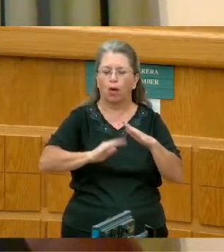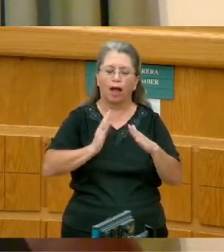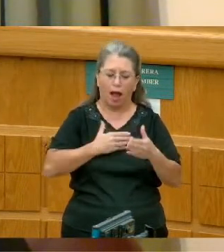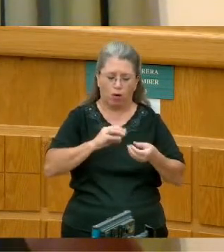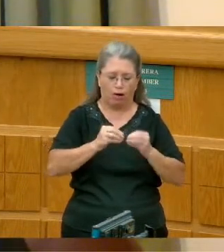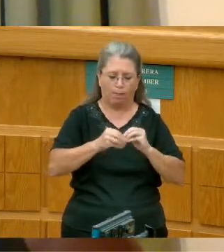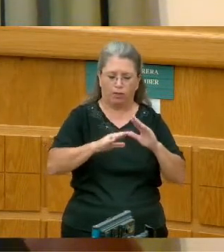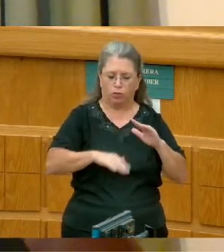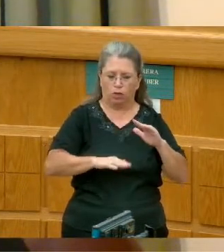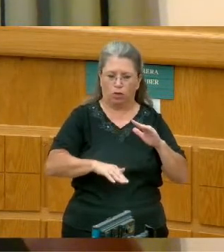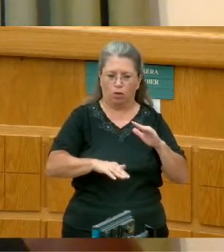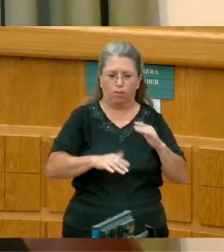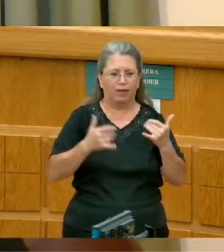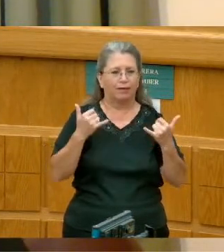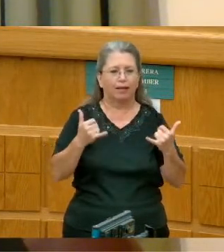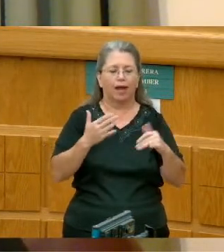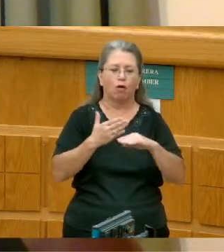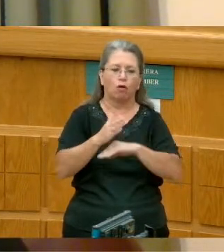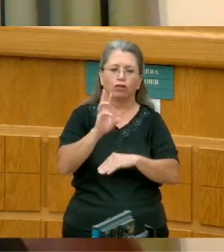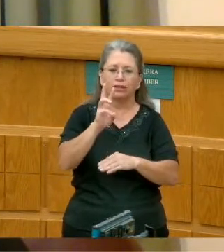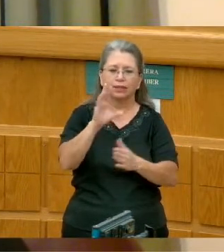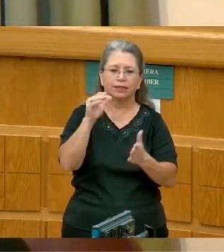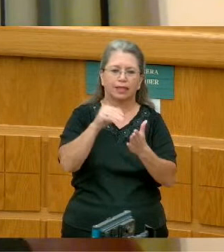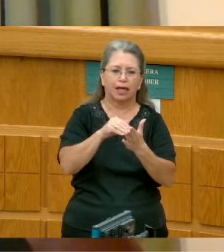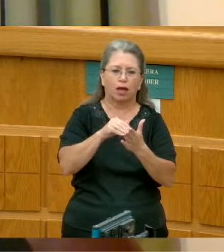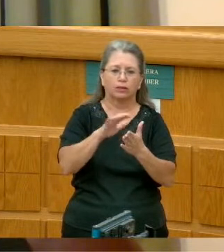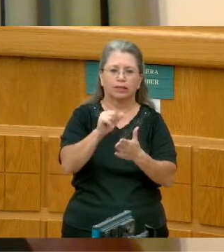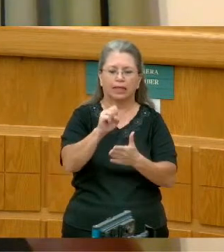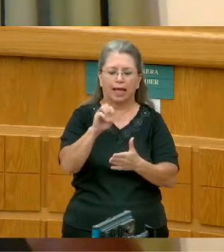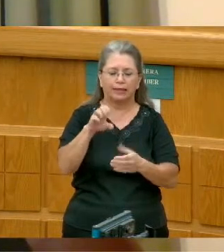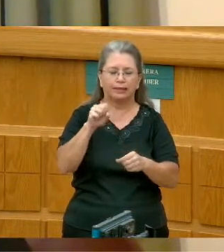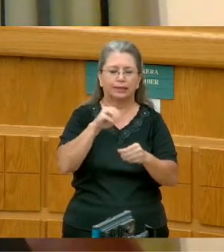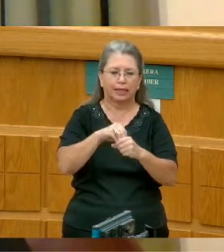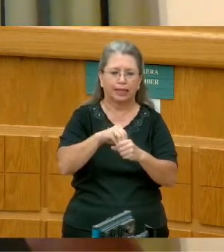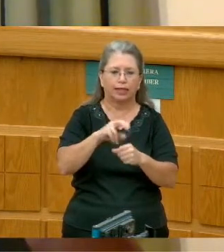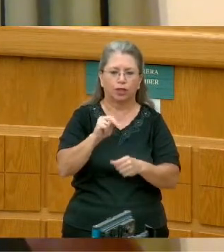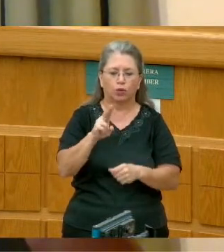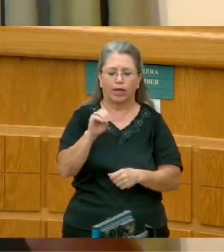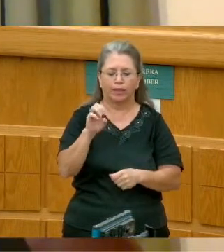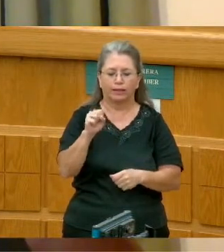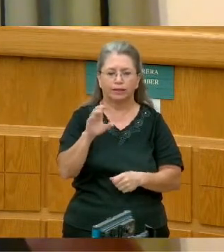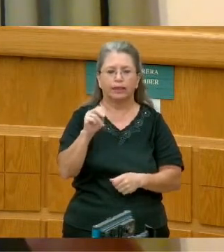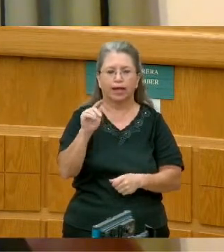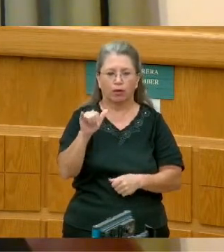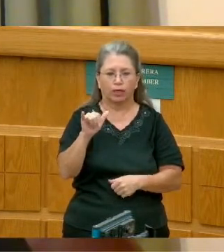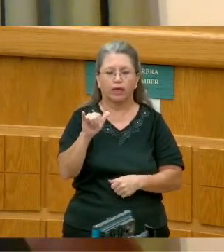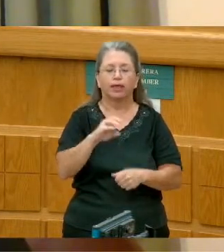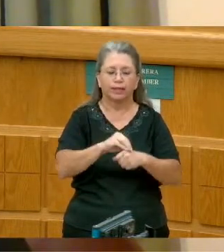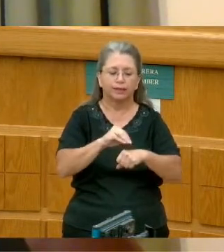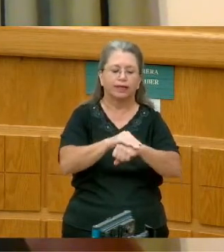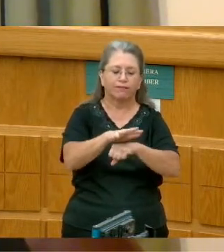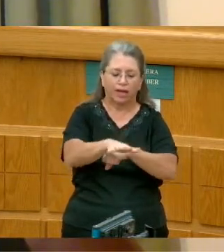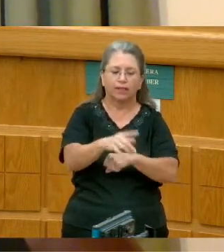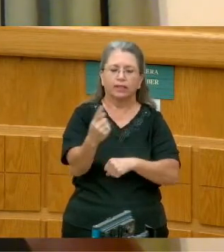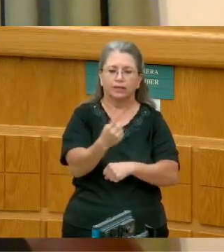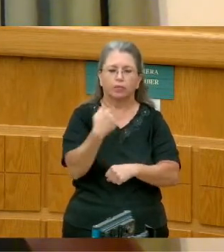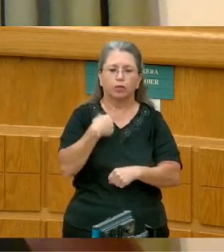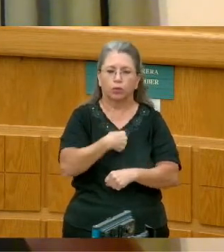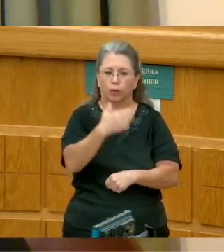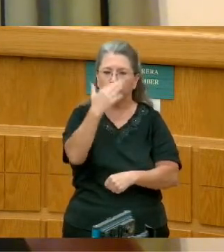over 6,000 new cases in Nueces County, it is affecting someone whom we either know